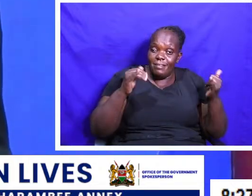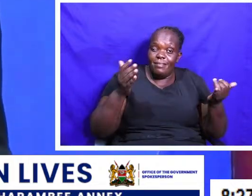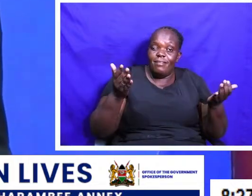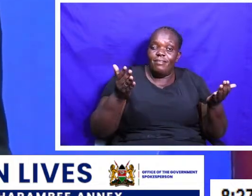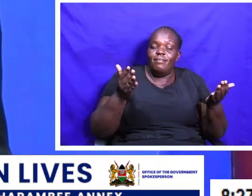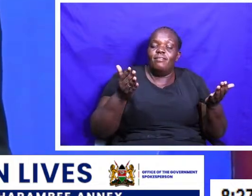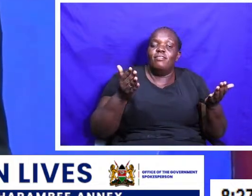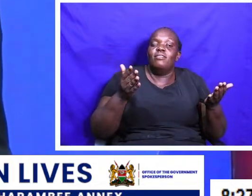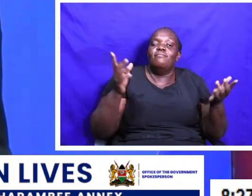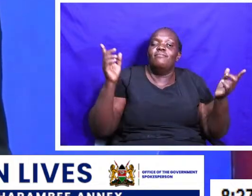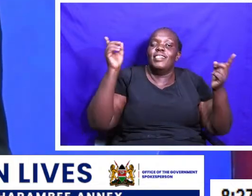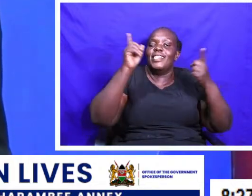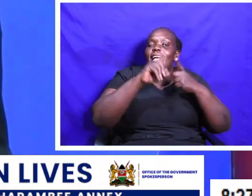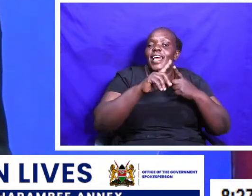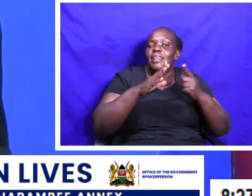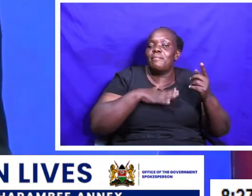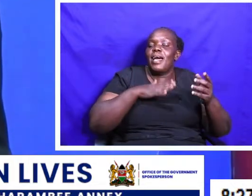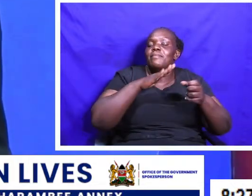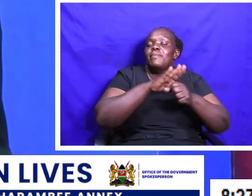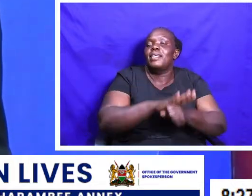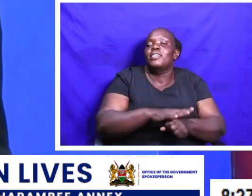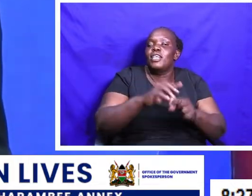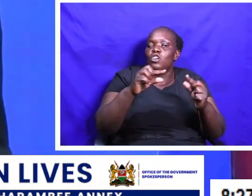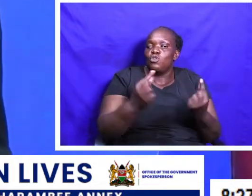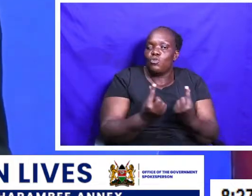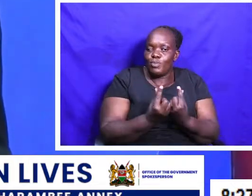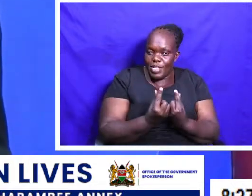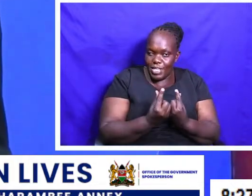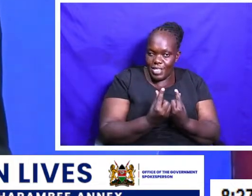I try very much to target the marginalized,